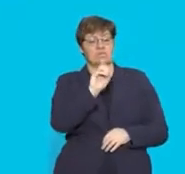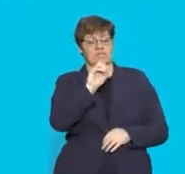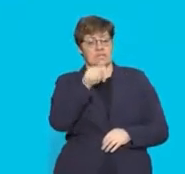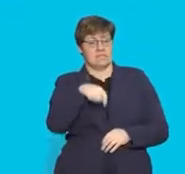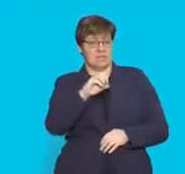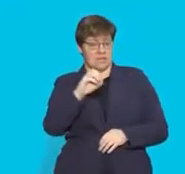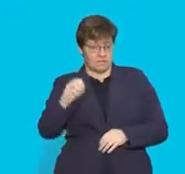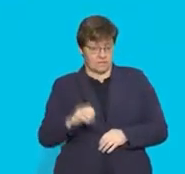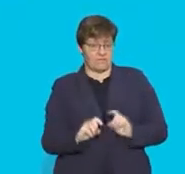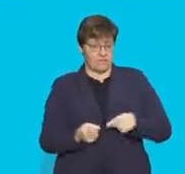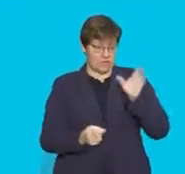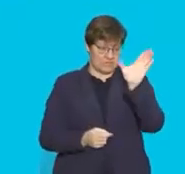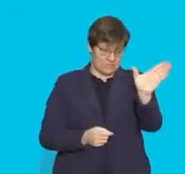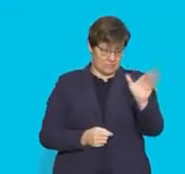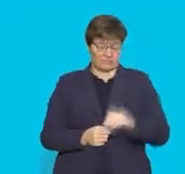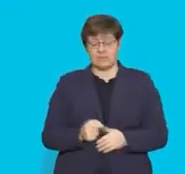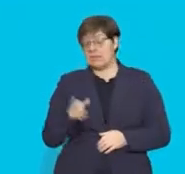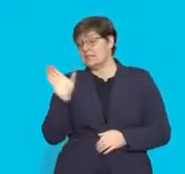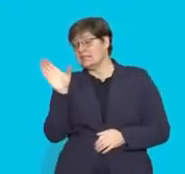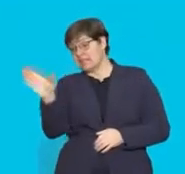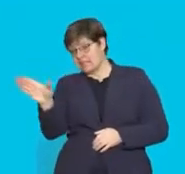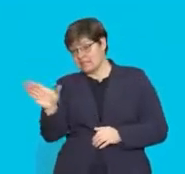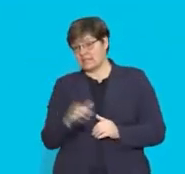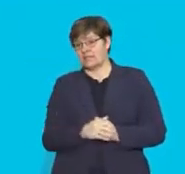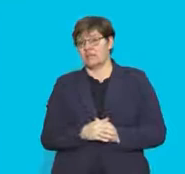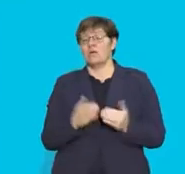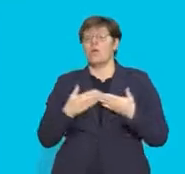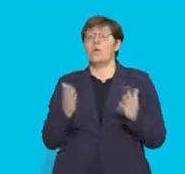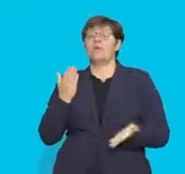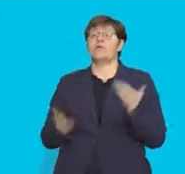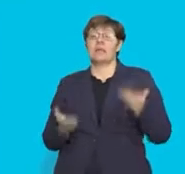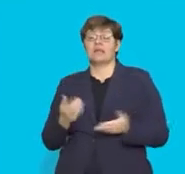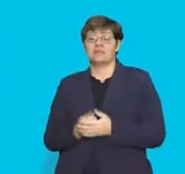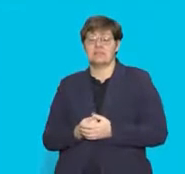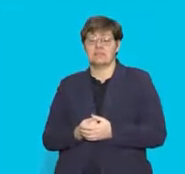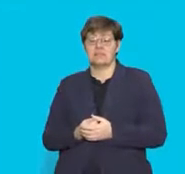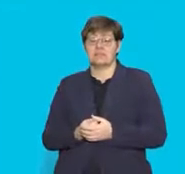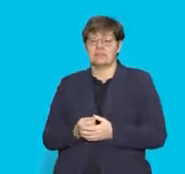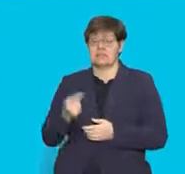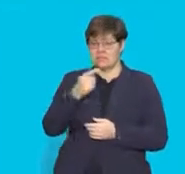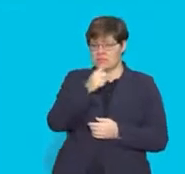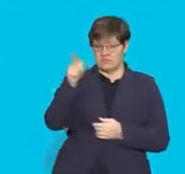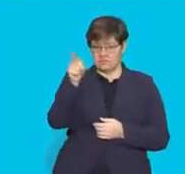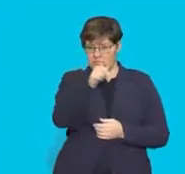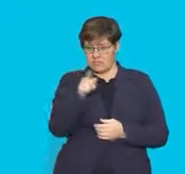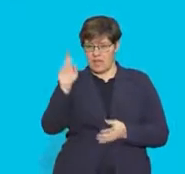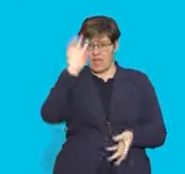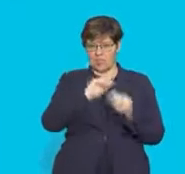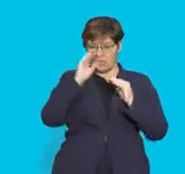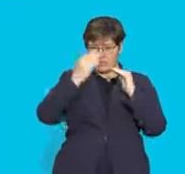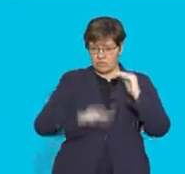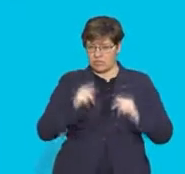420,000 in terms of the first bracket. Second bracket, opening balance, let's find it. Accumulated